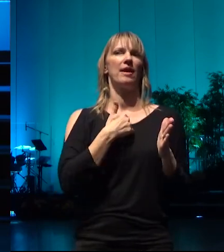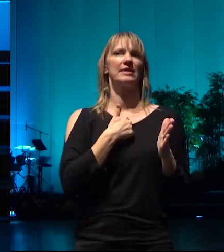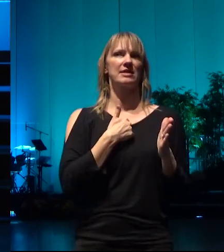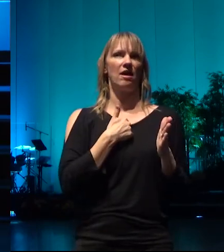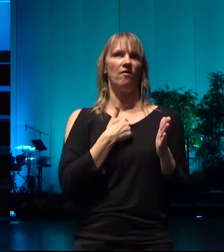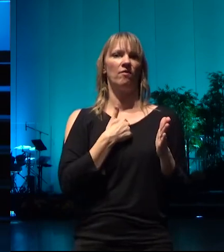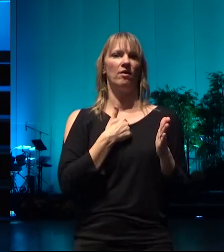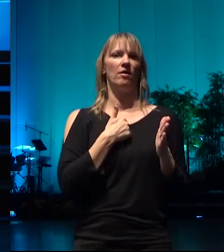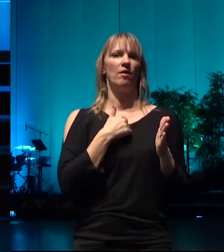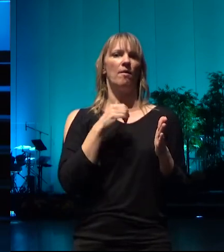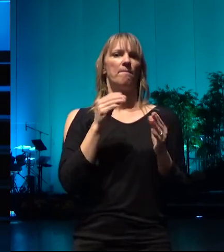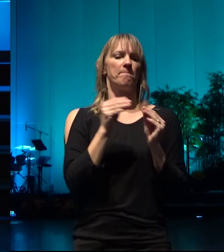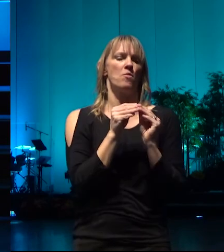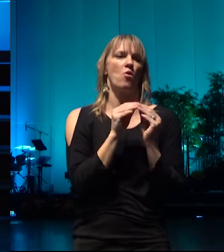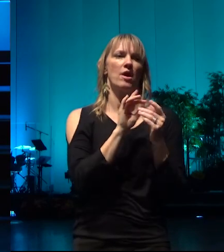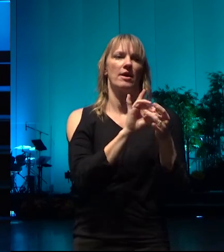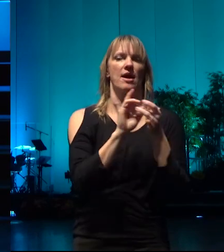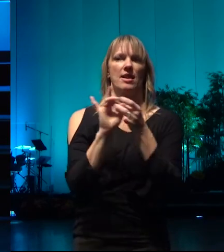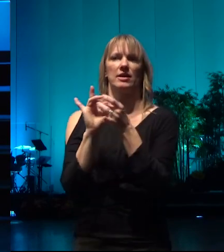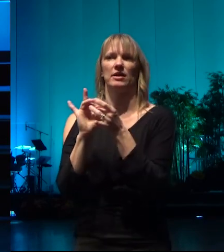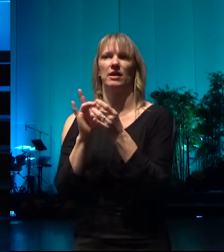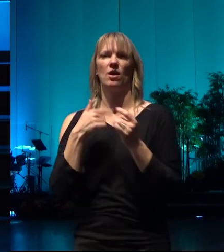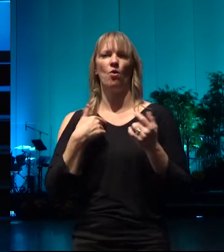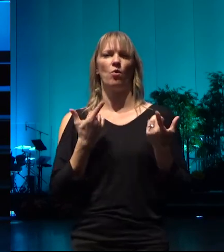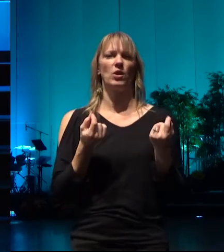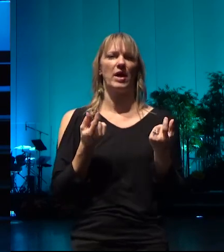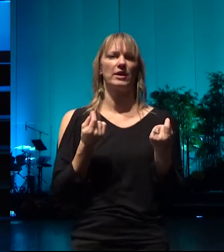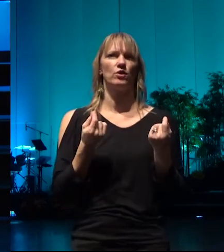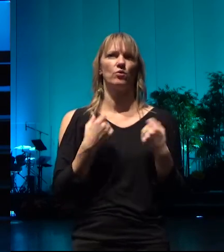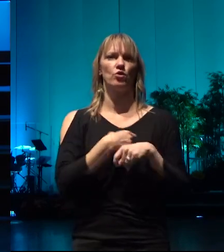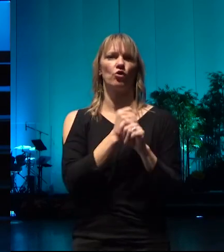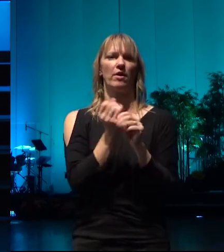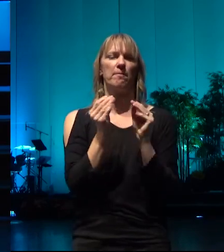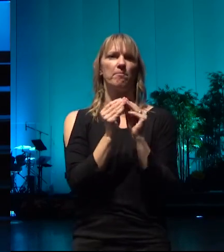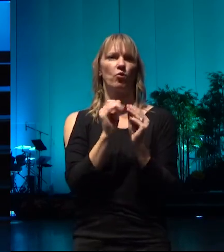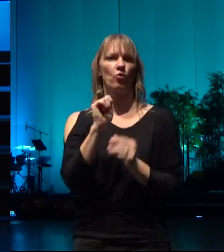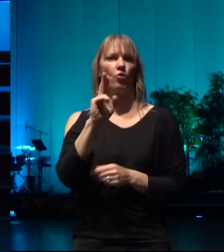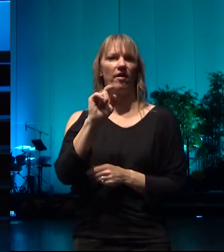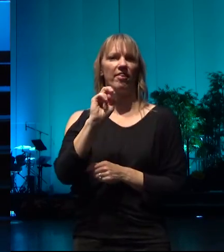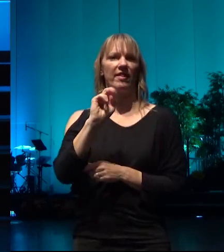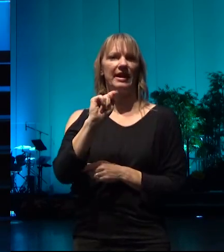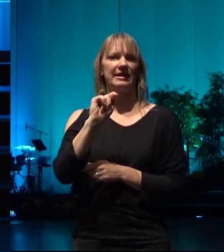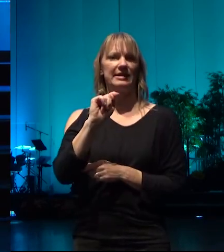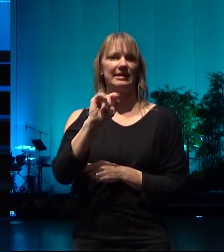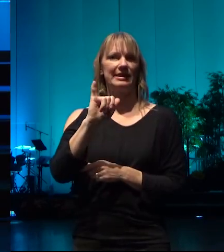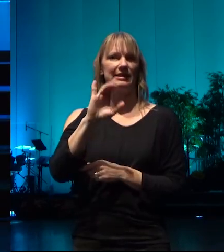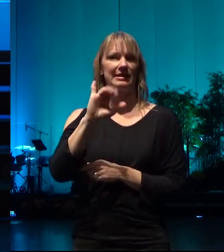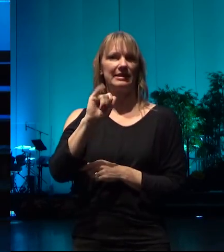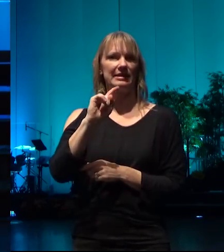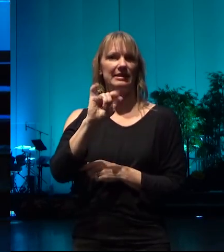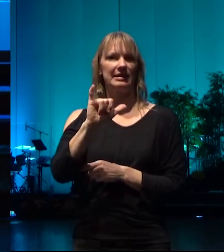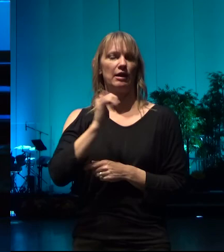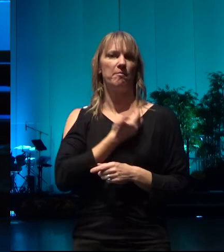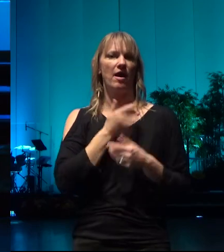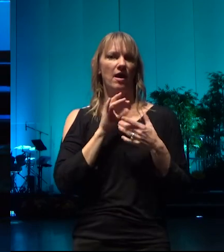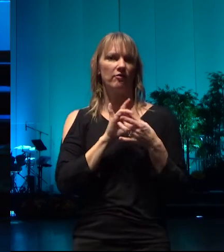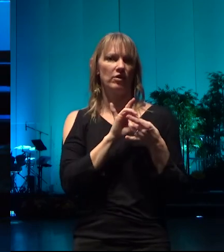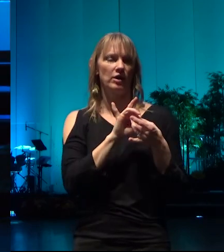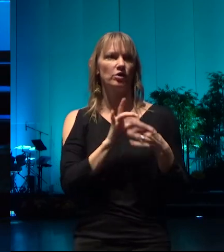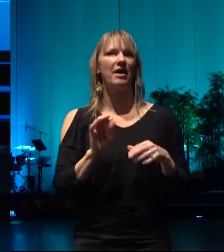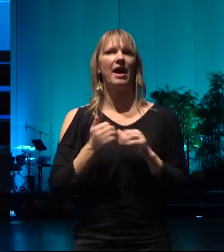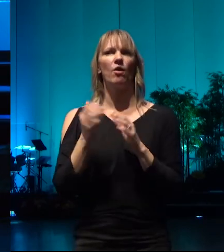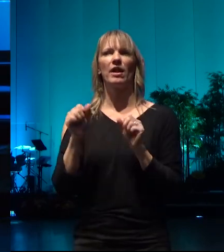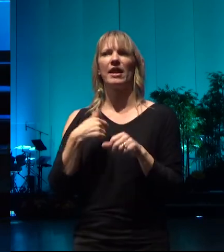more, especially to the people that I disagree with? How could I hear more of other people's ideas in the media